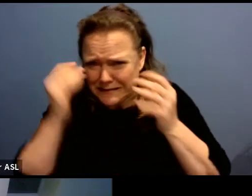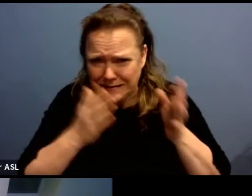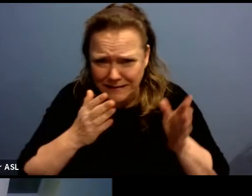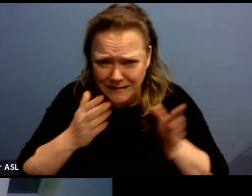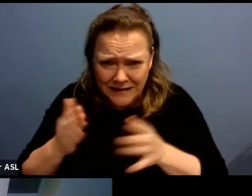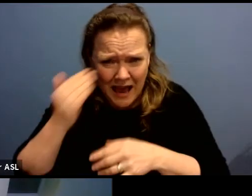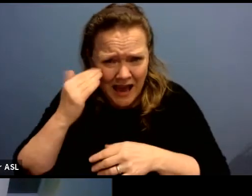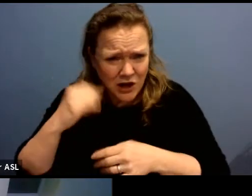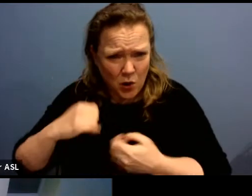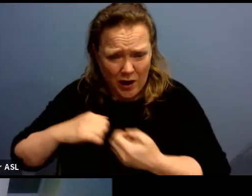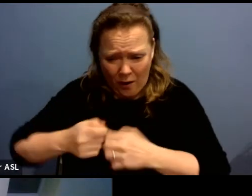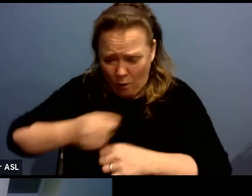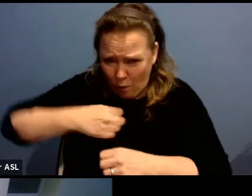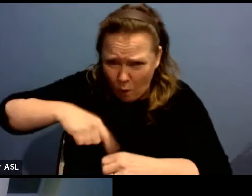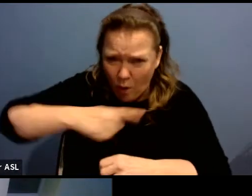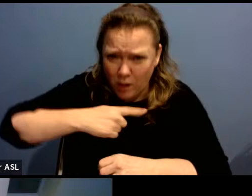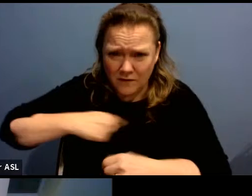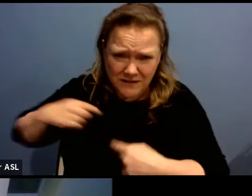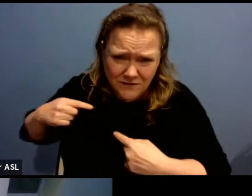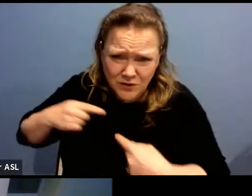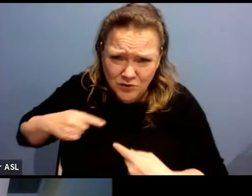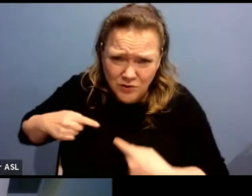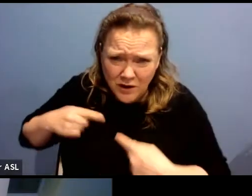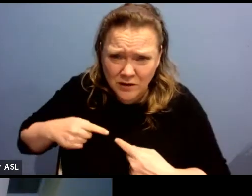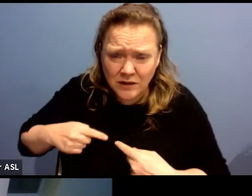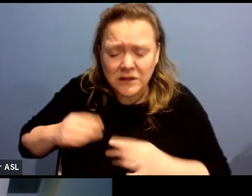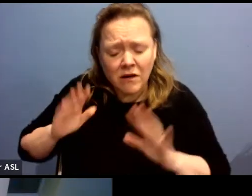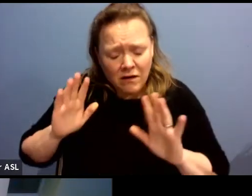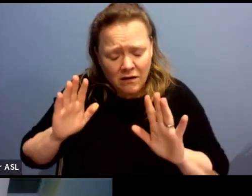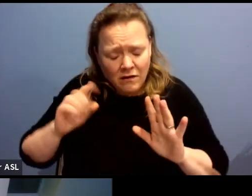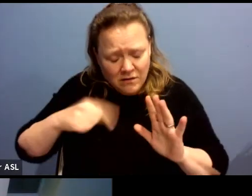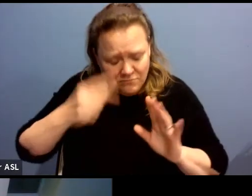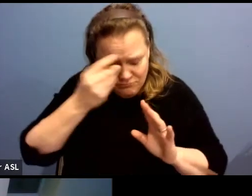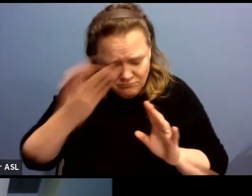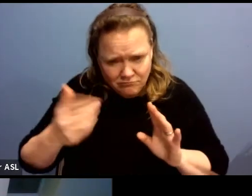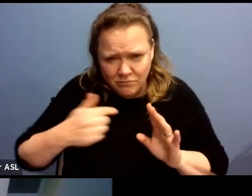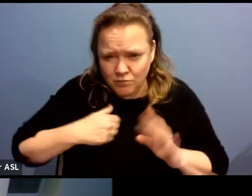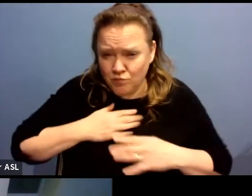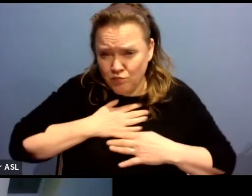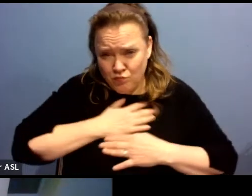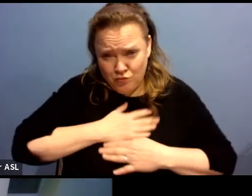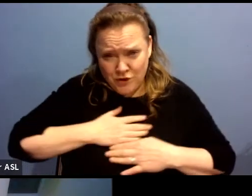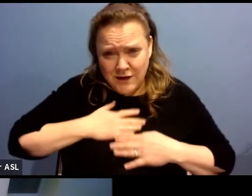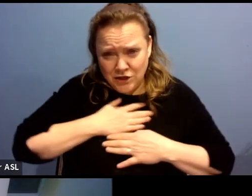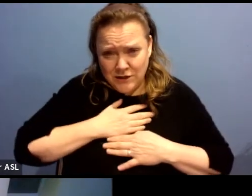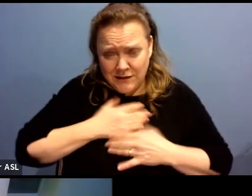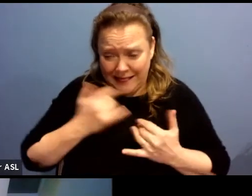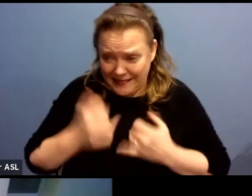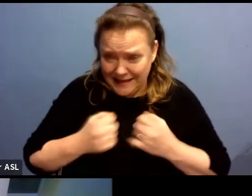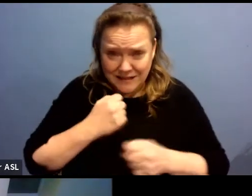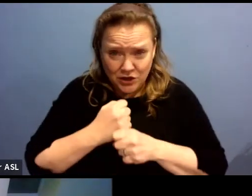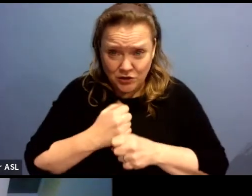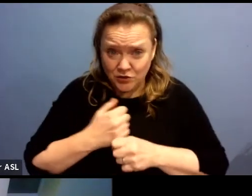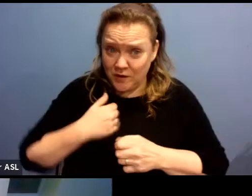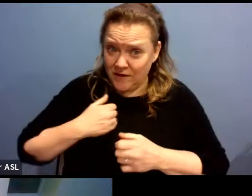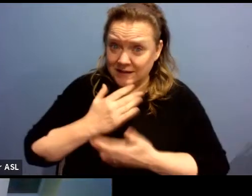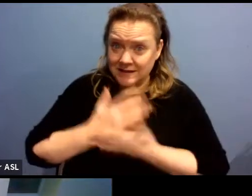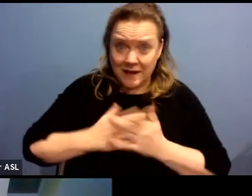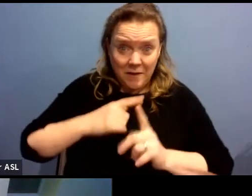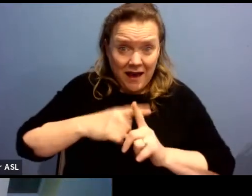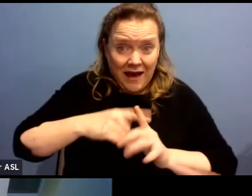us. And I do want to say how much I appreciate it. You know, there have been a lot of ups and downs this year in COVID, a lot of things that